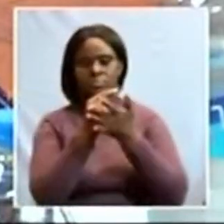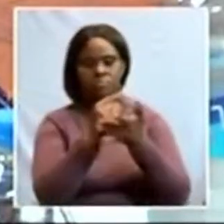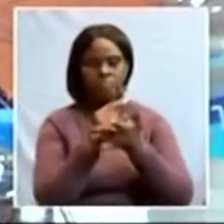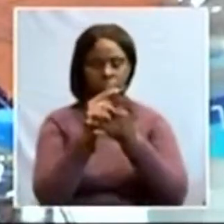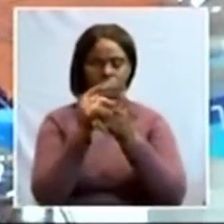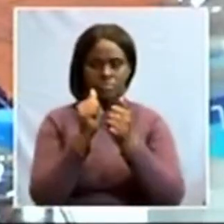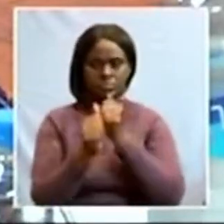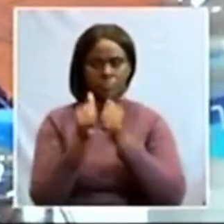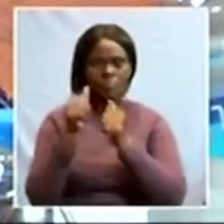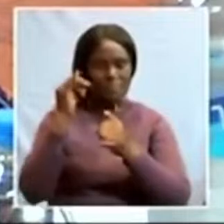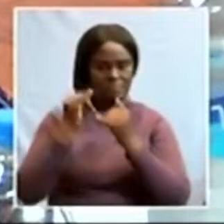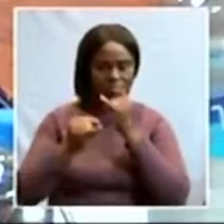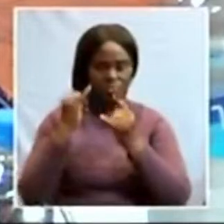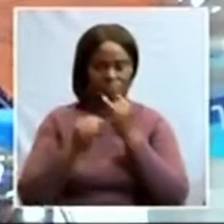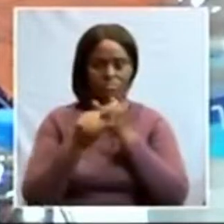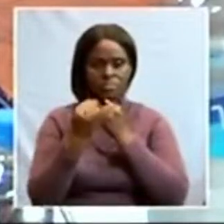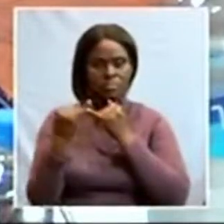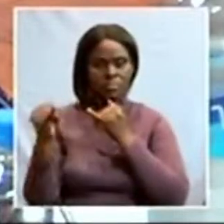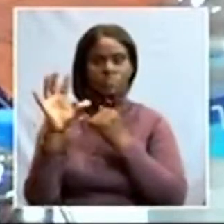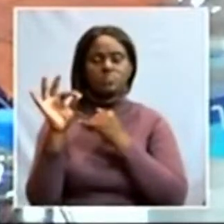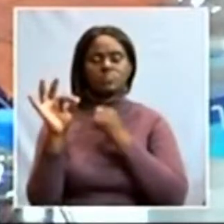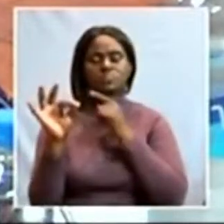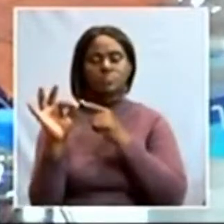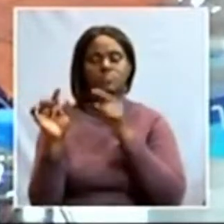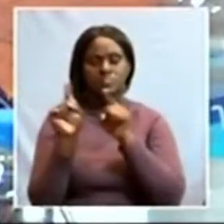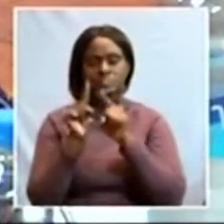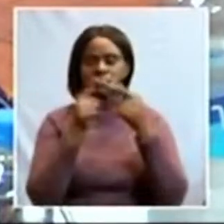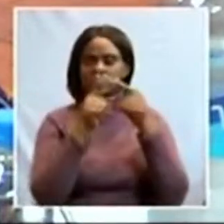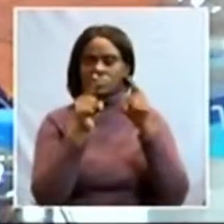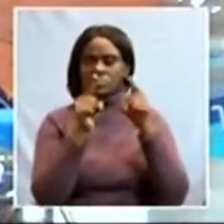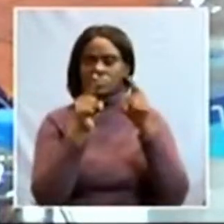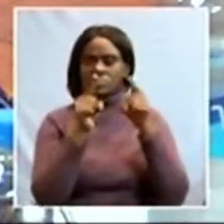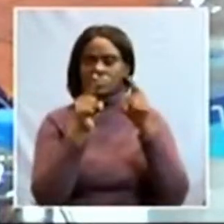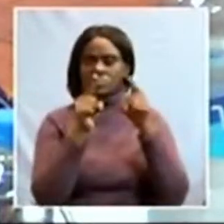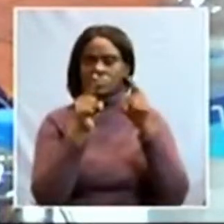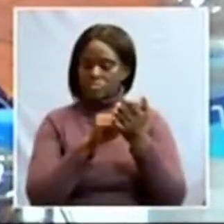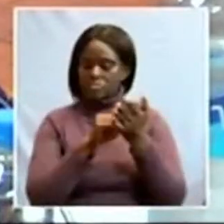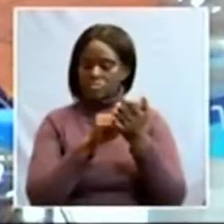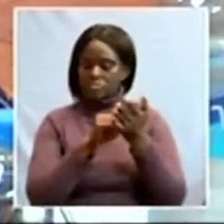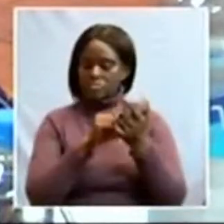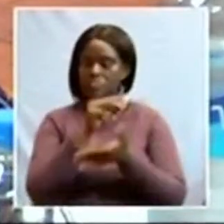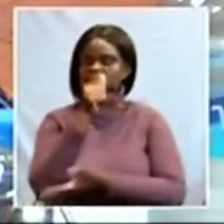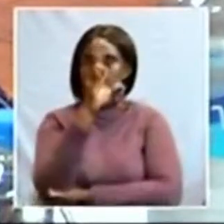is last item 9. The variance